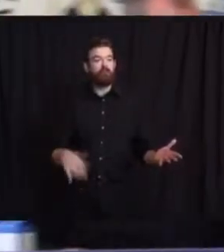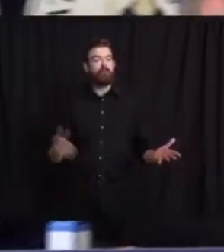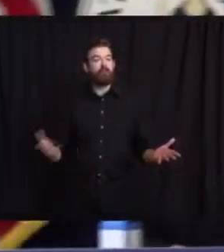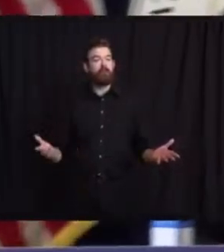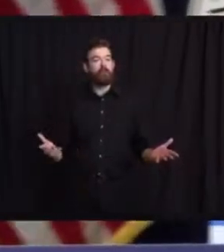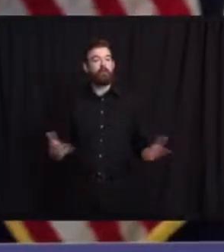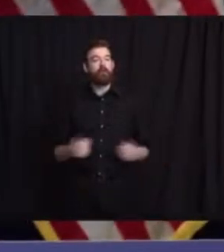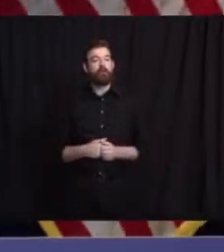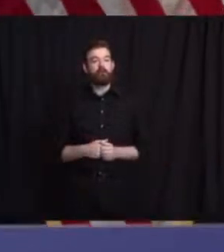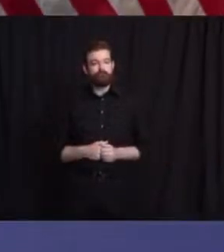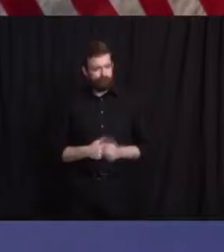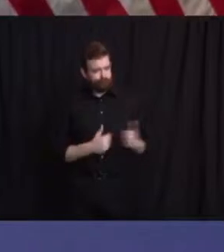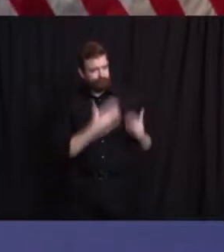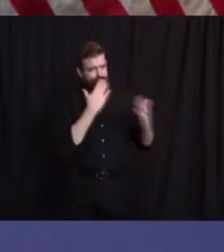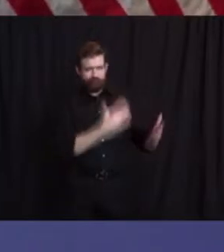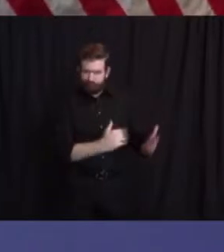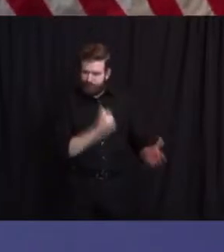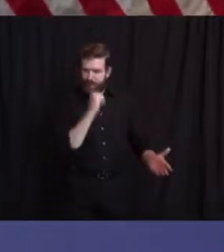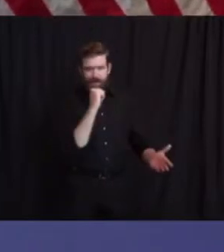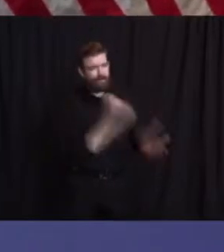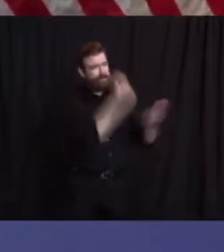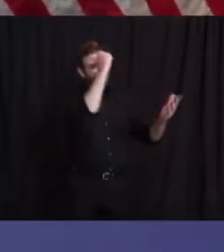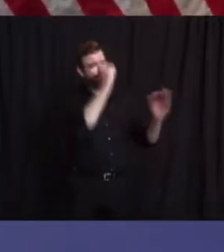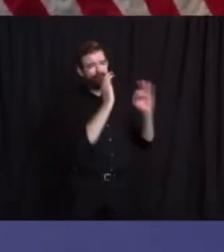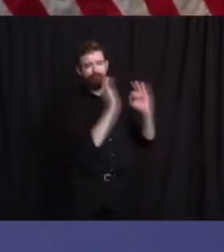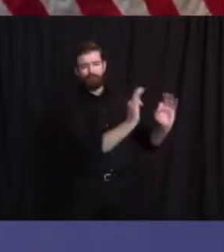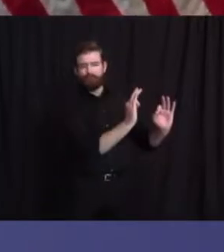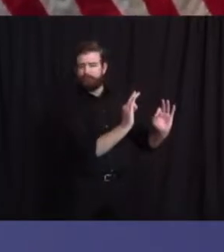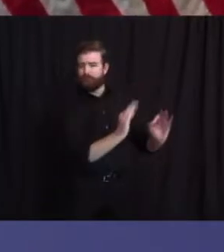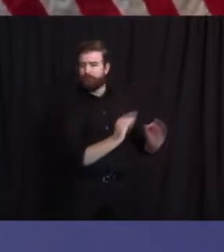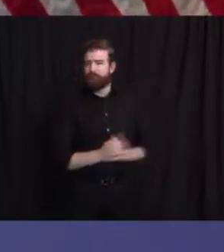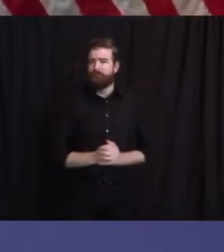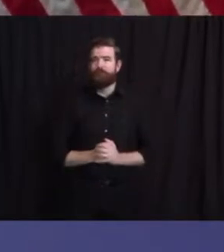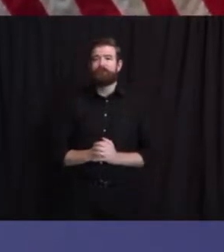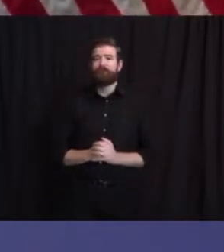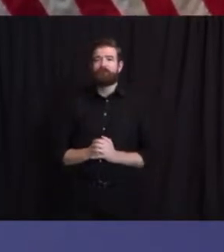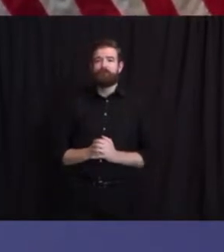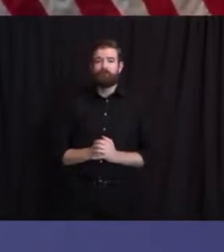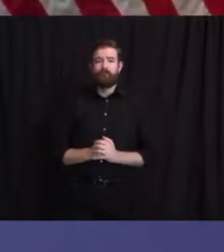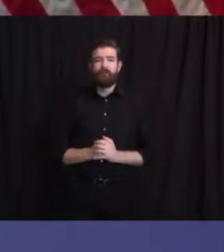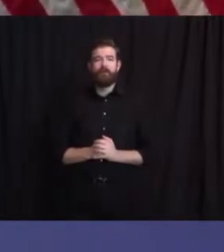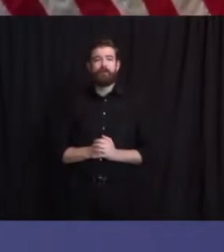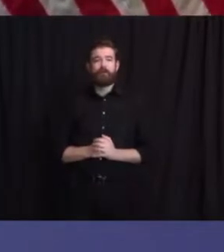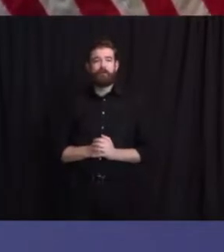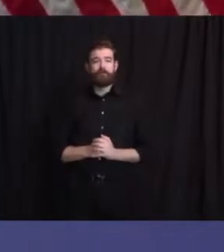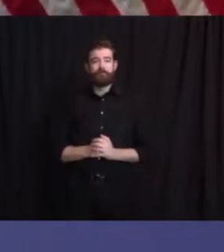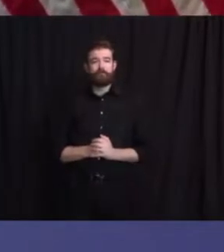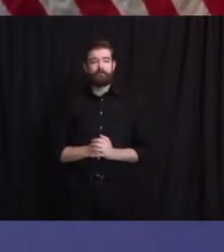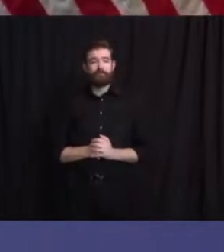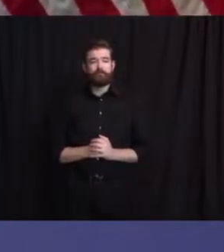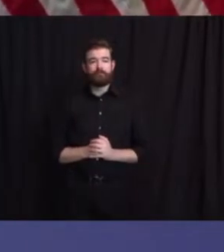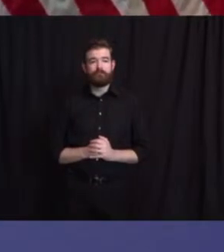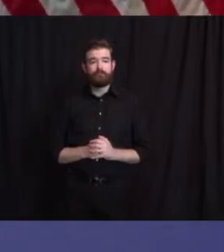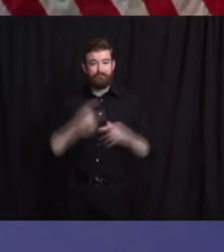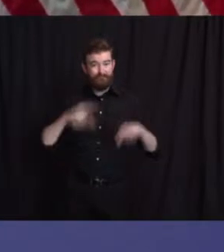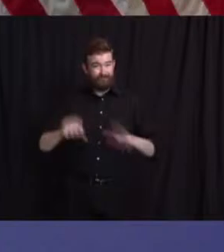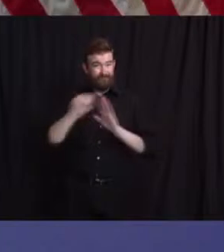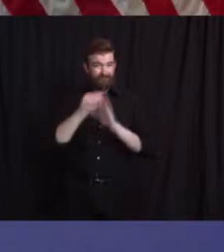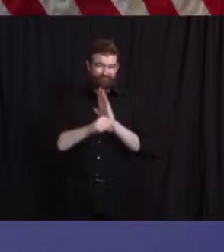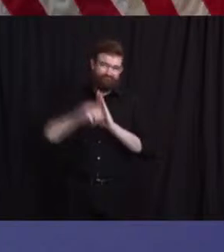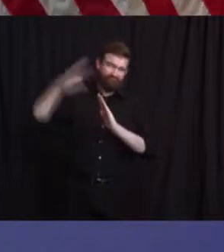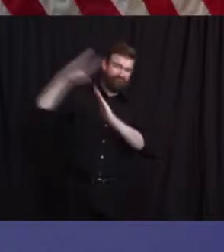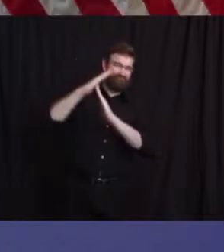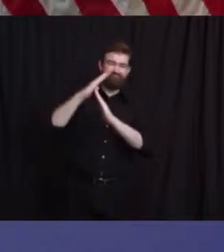joins me, and we rise and fall as one family in this, the most diverse state in America. I think I'll get